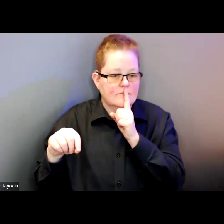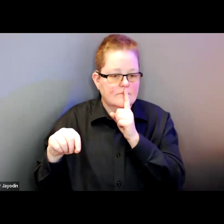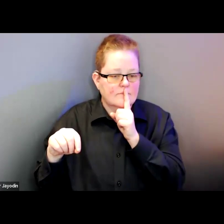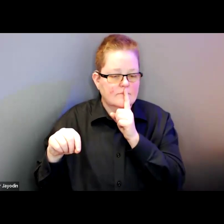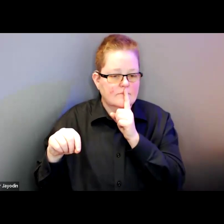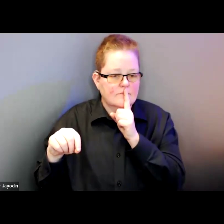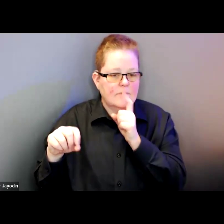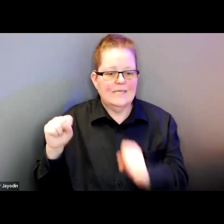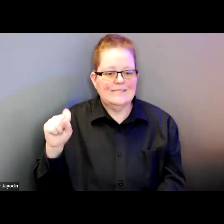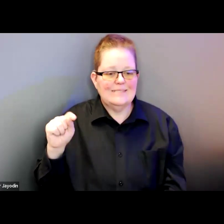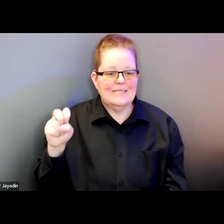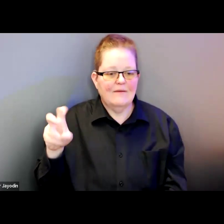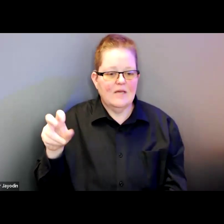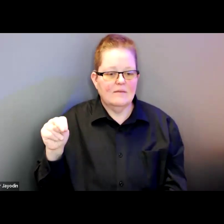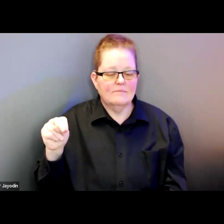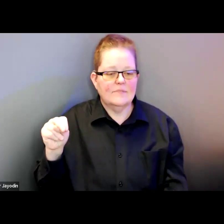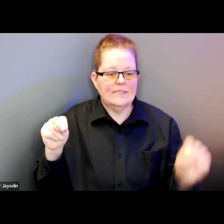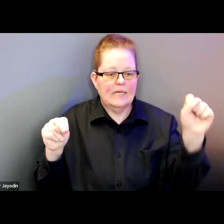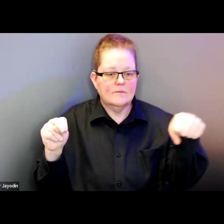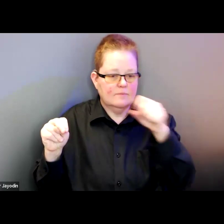Stephen? Yes.